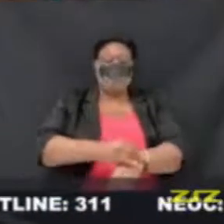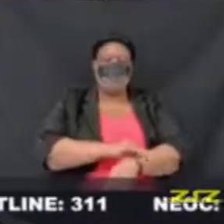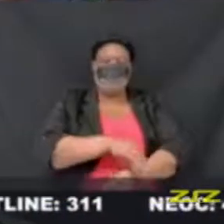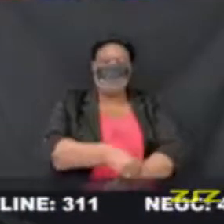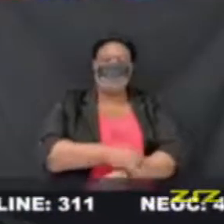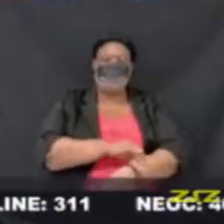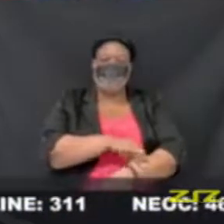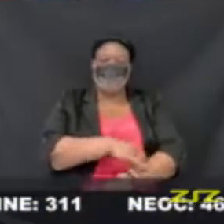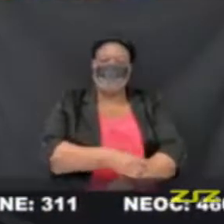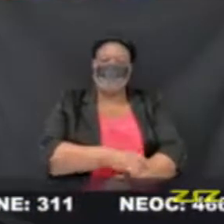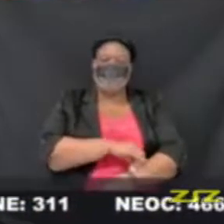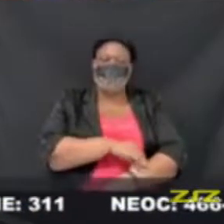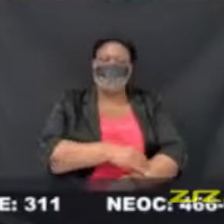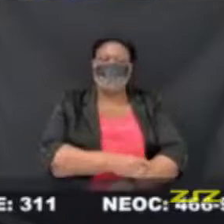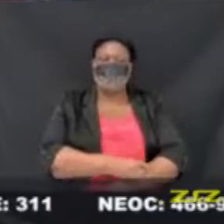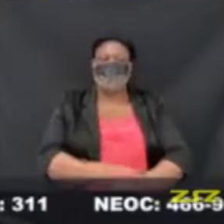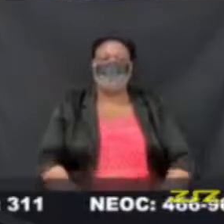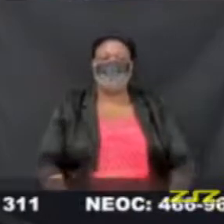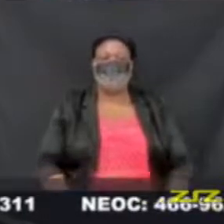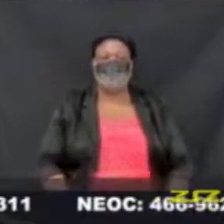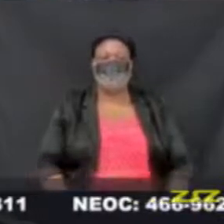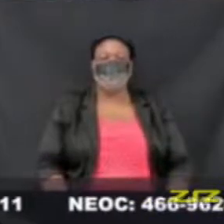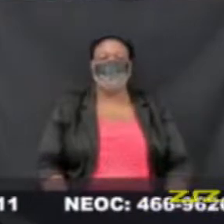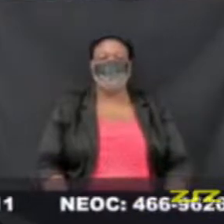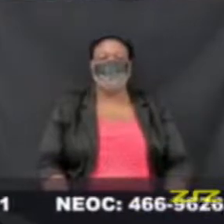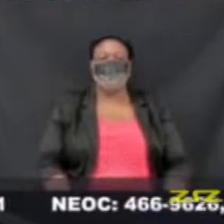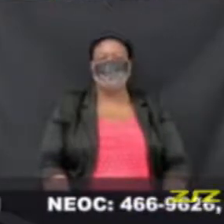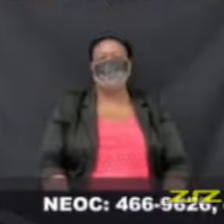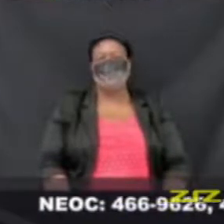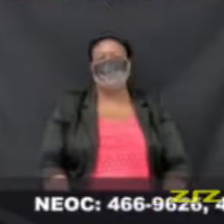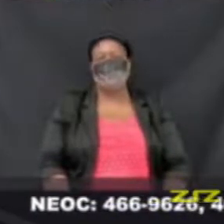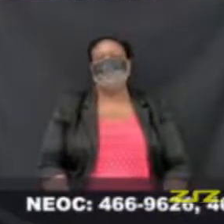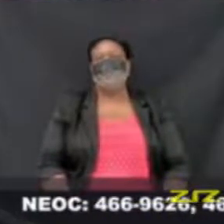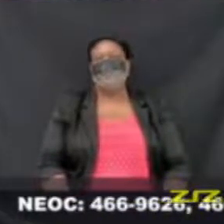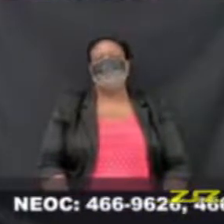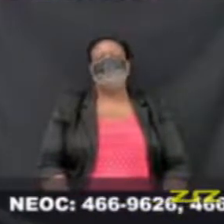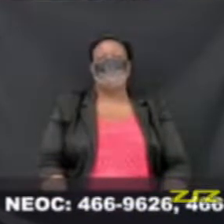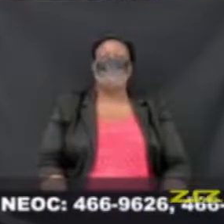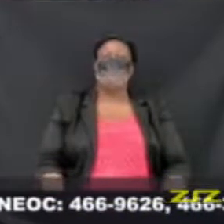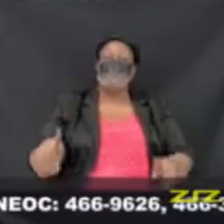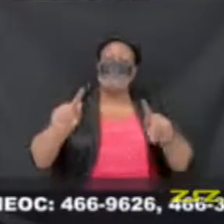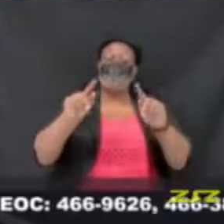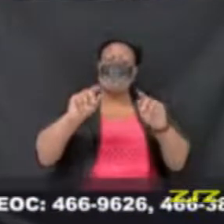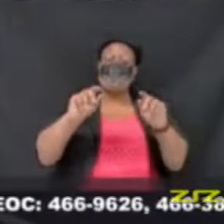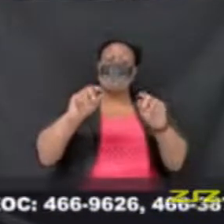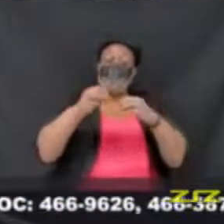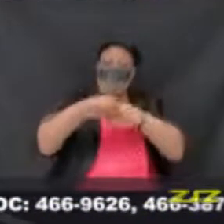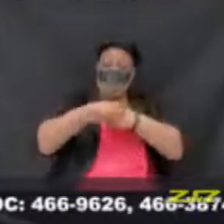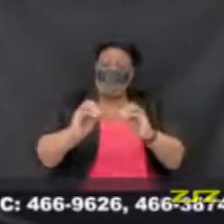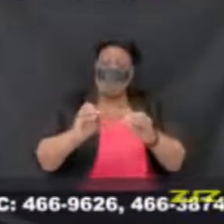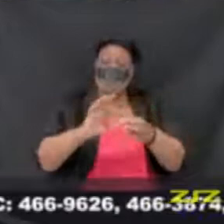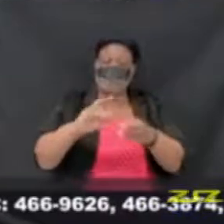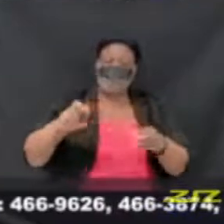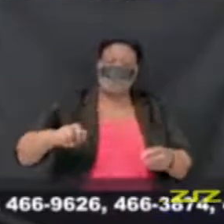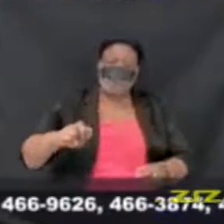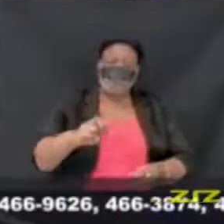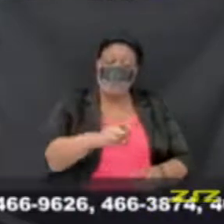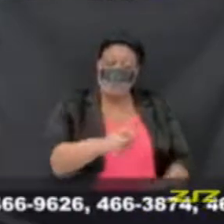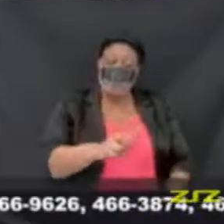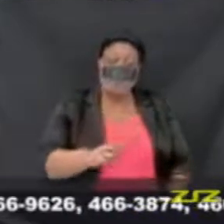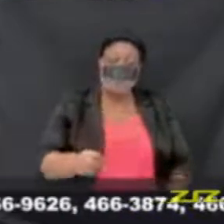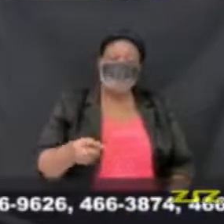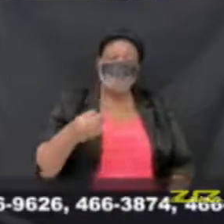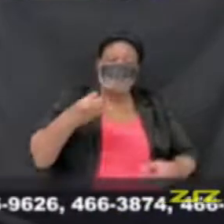work. Our understanding is that the Tourism Authority is doing the best to somewhat guide and have